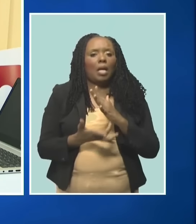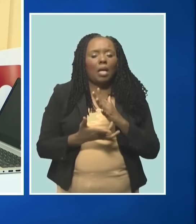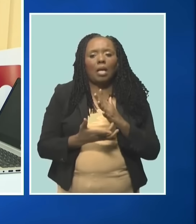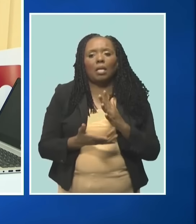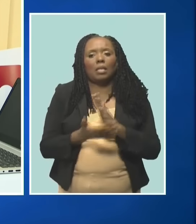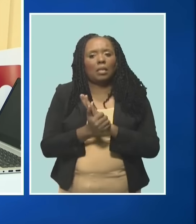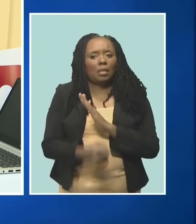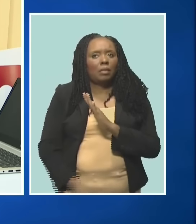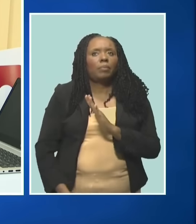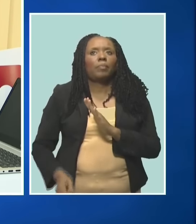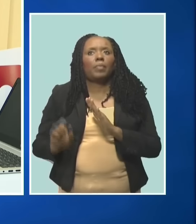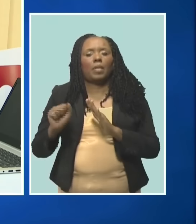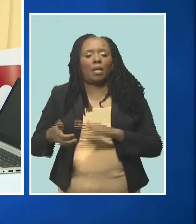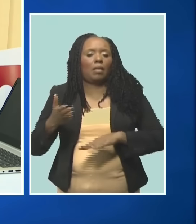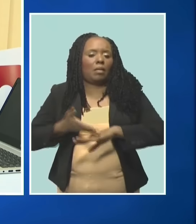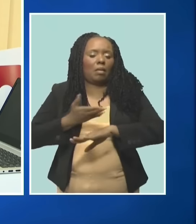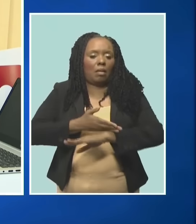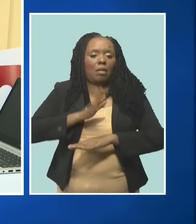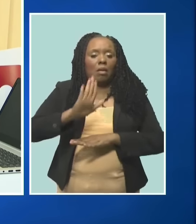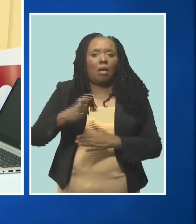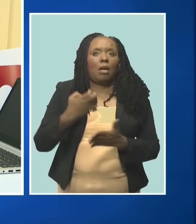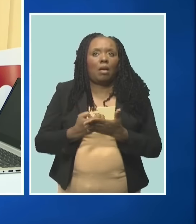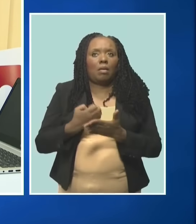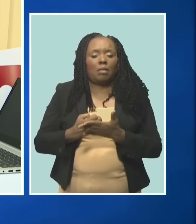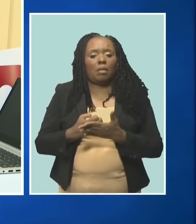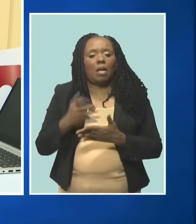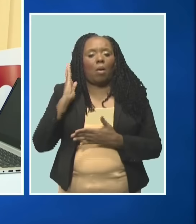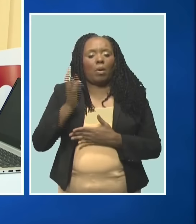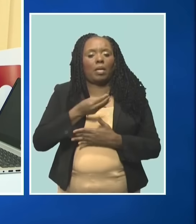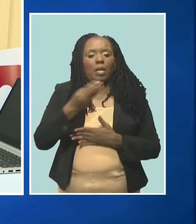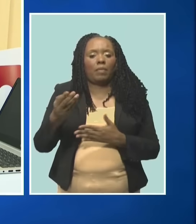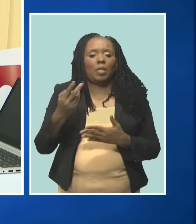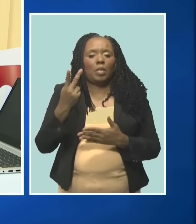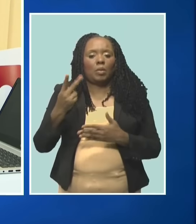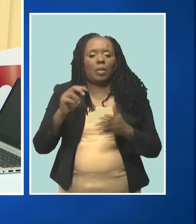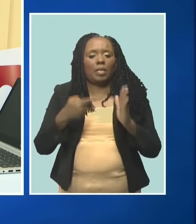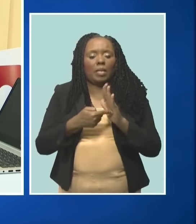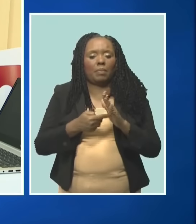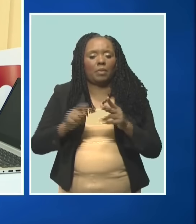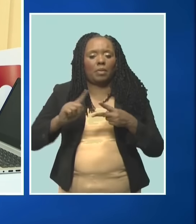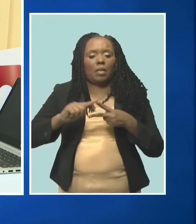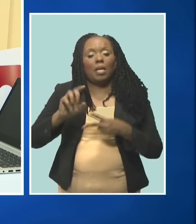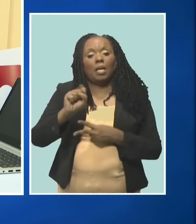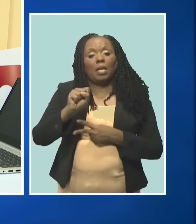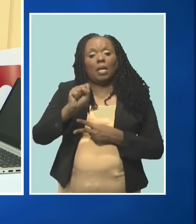the boost to your economy. And I'm going to use two examples, Singapore and China.